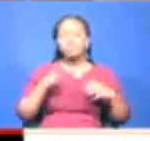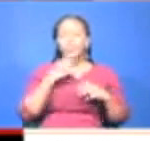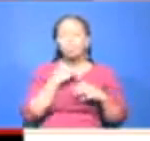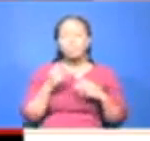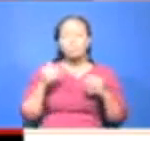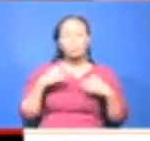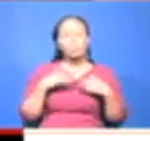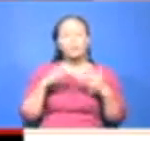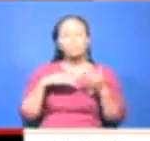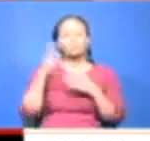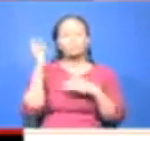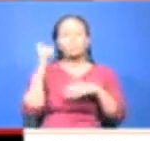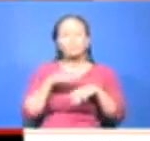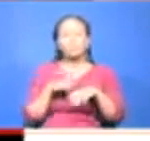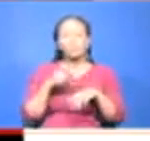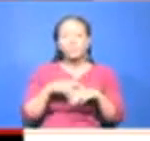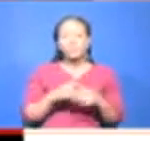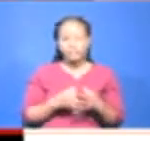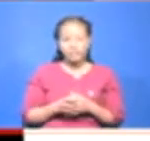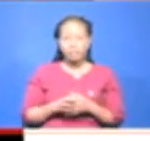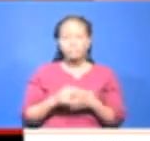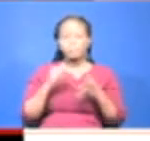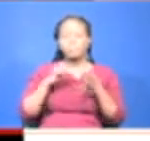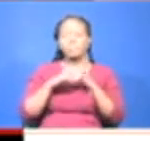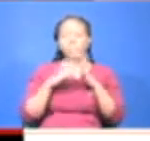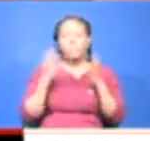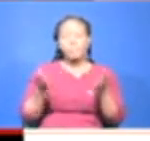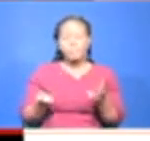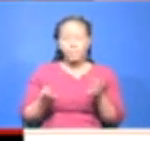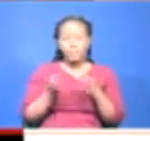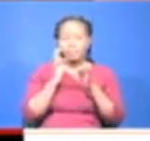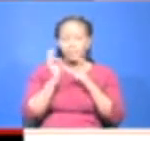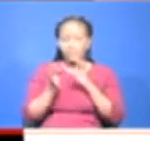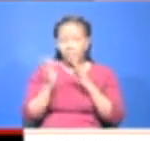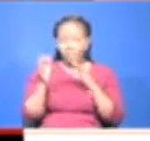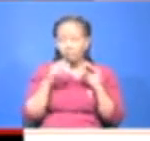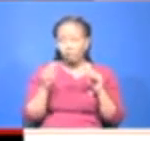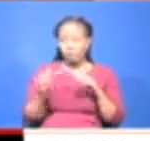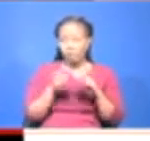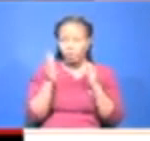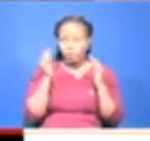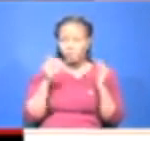time. So that said, if the opportunity is here, then